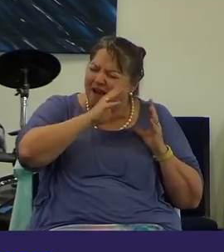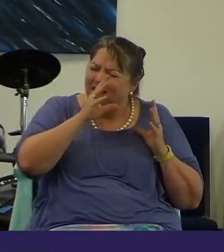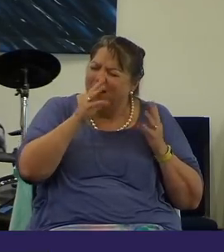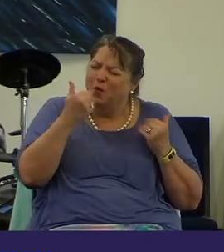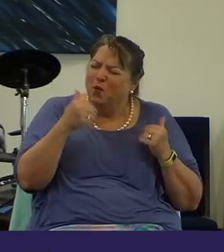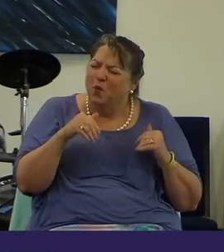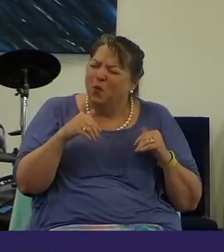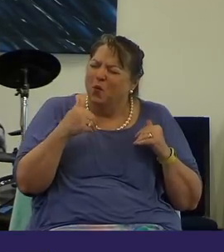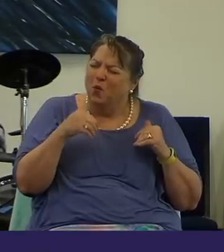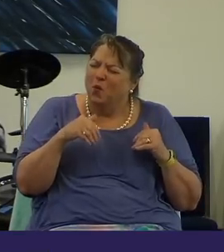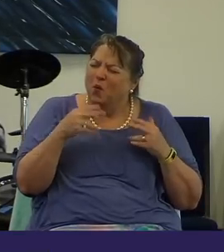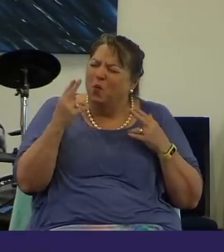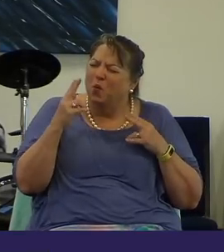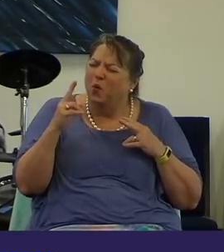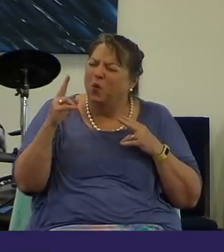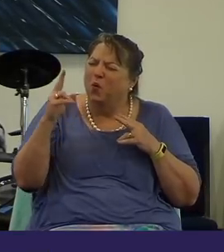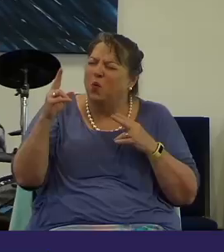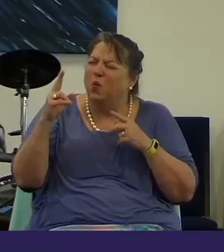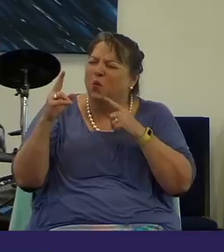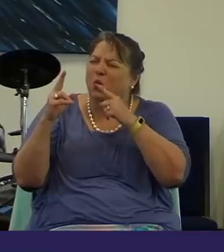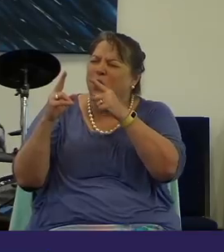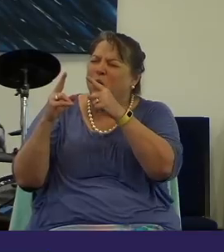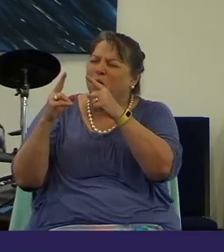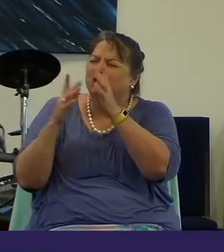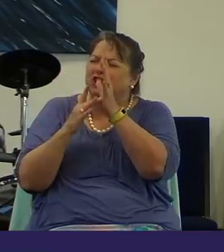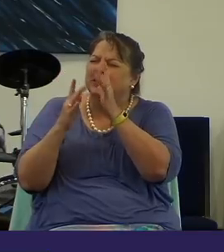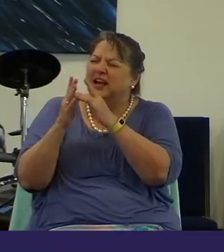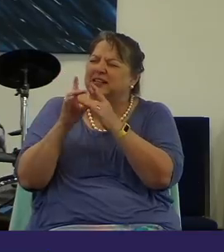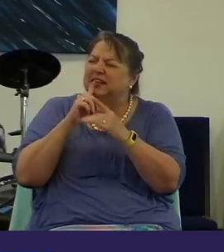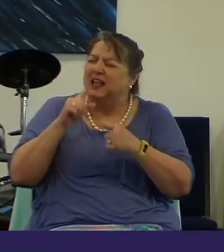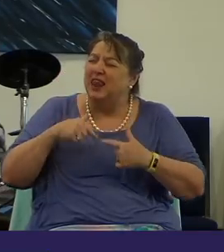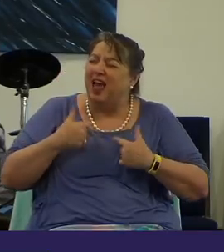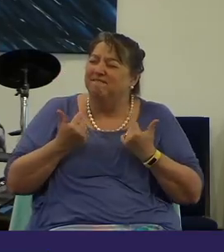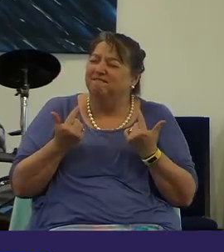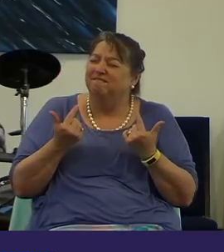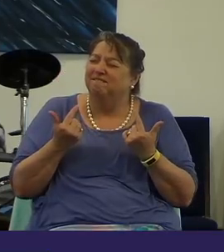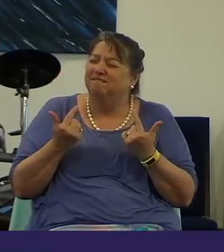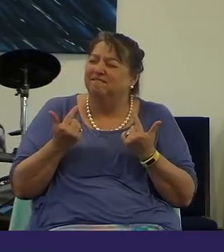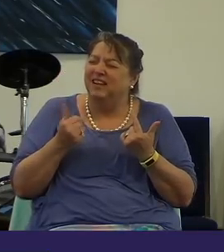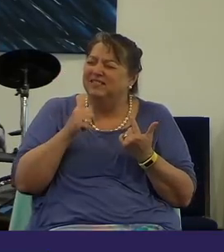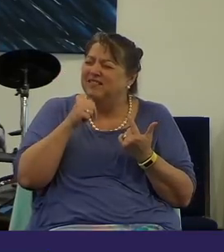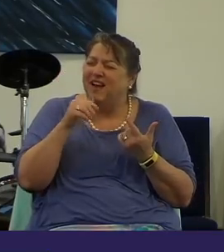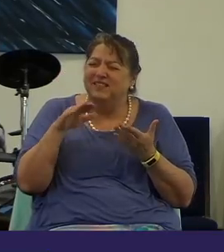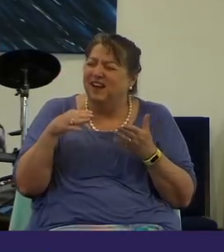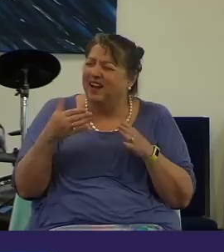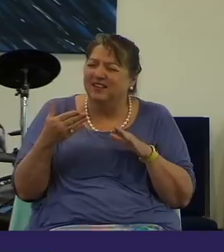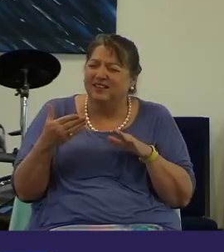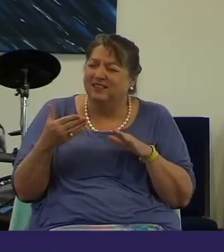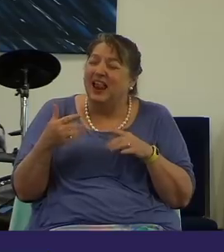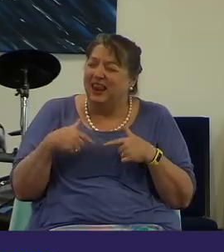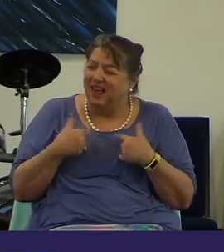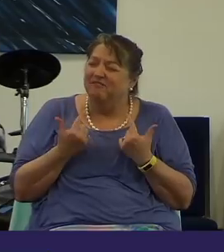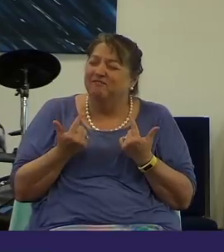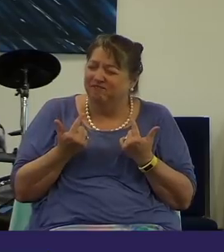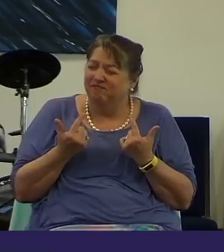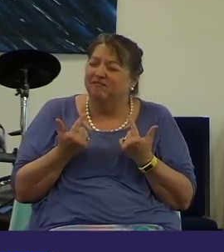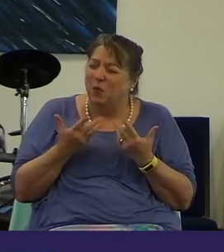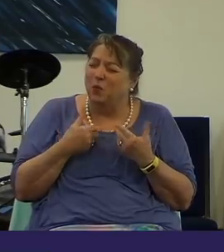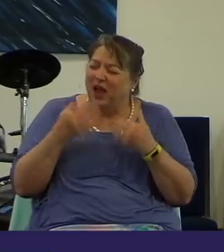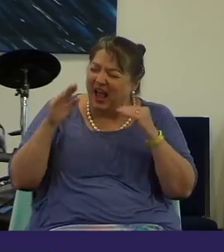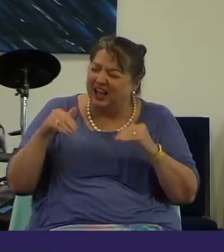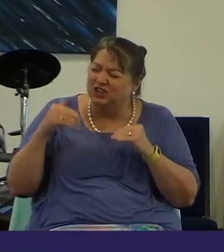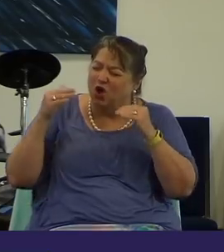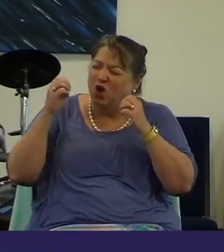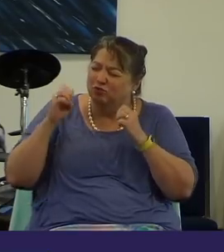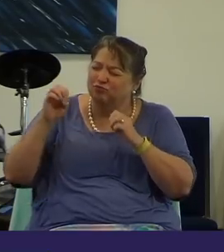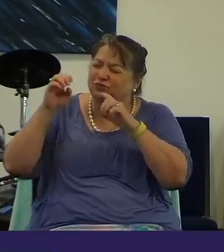exalt the living, the resurrected one, Jesus, that you would exalt his name. He said, if I be lifted up, I will draw all